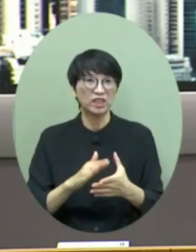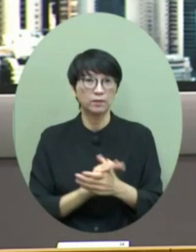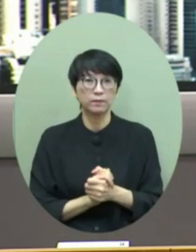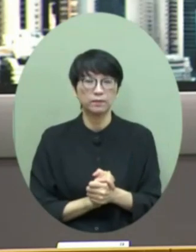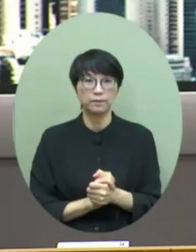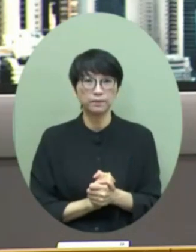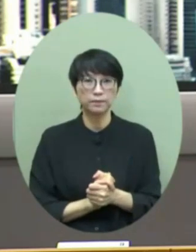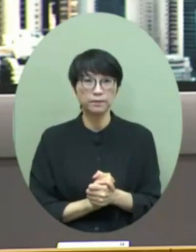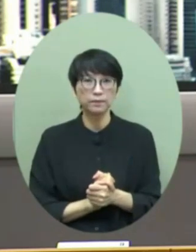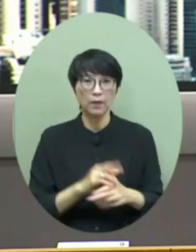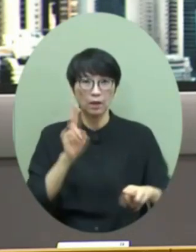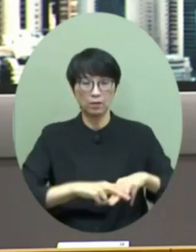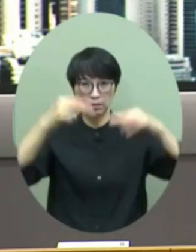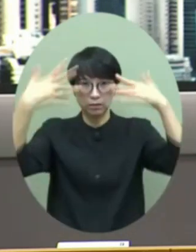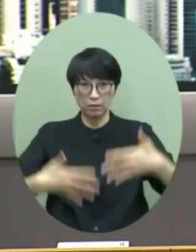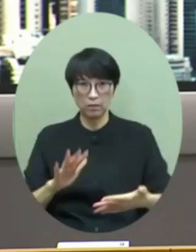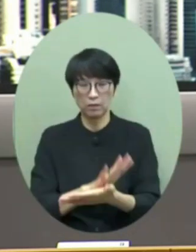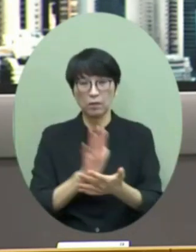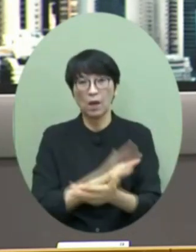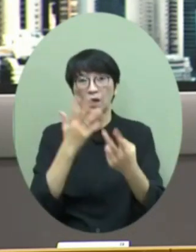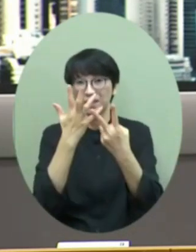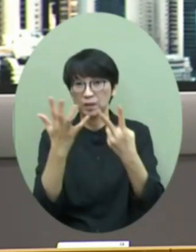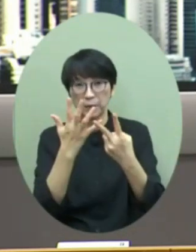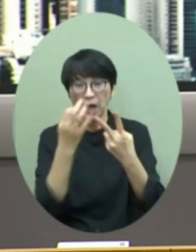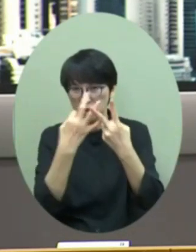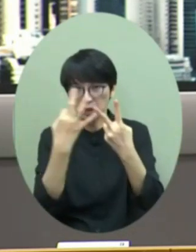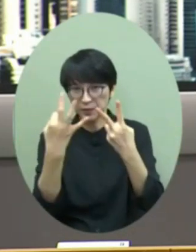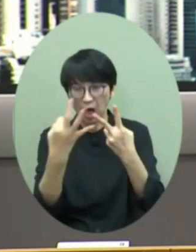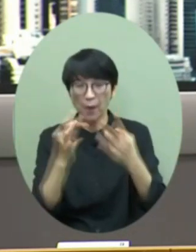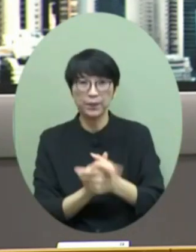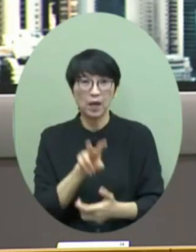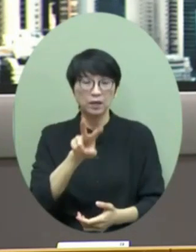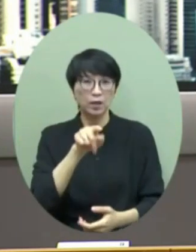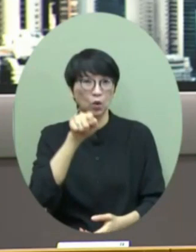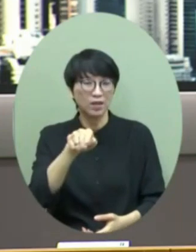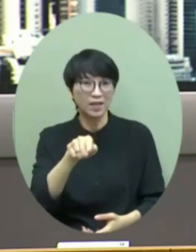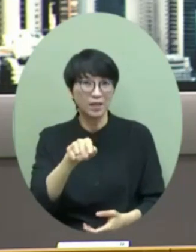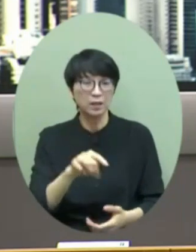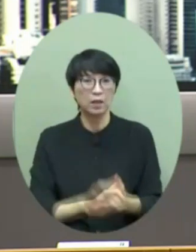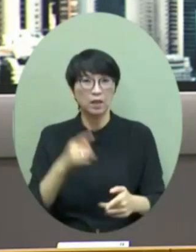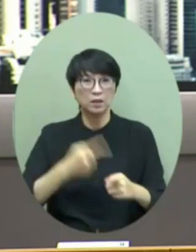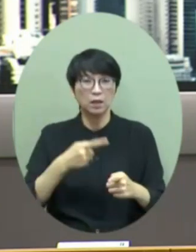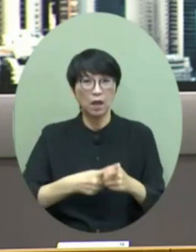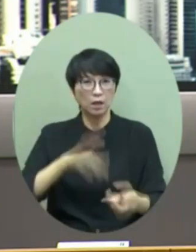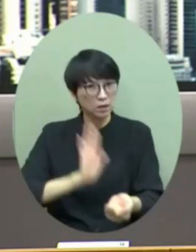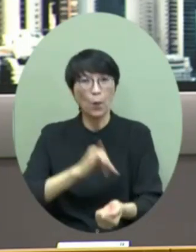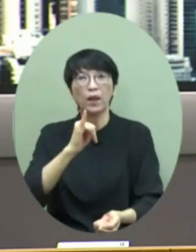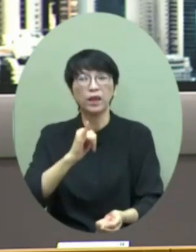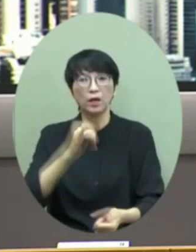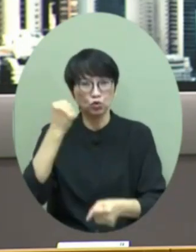election of the chairman for the House Committee just because they wanted to stall the national anthem legislation. So it's something they said, we didn't make it